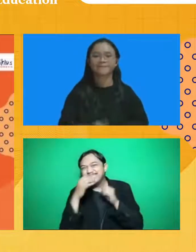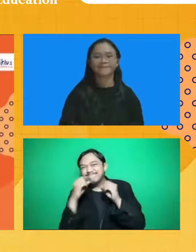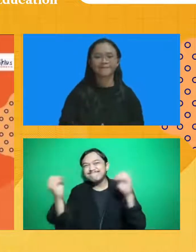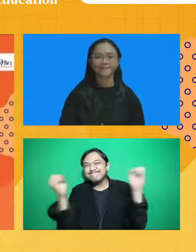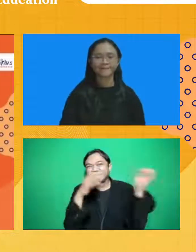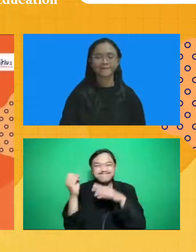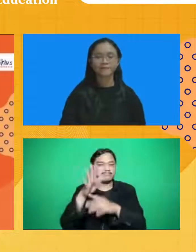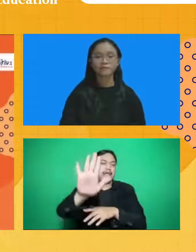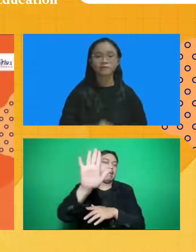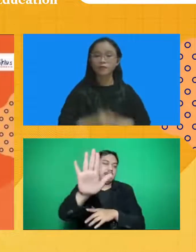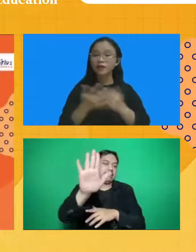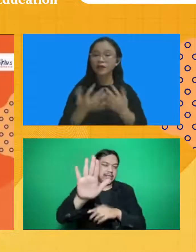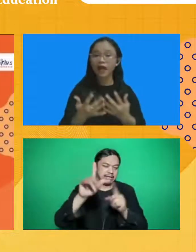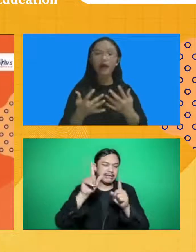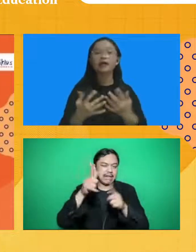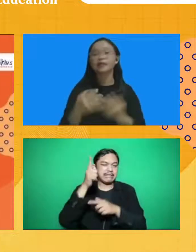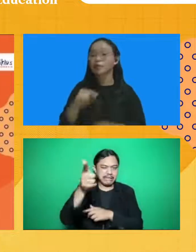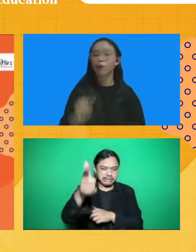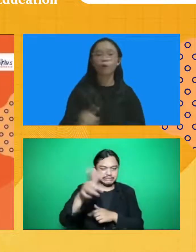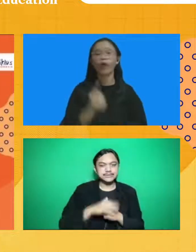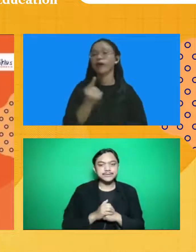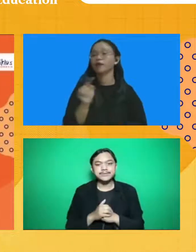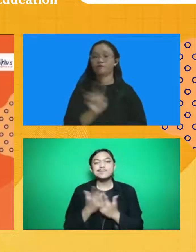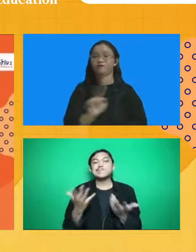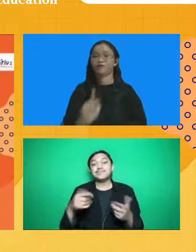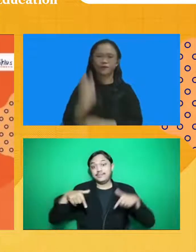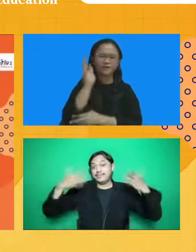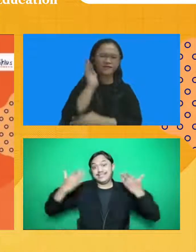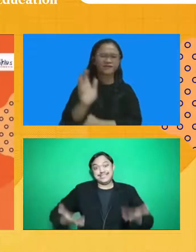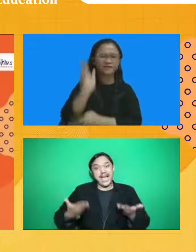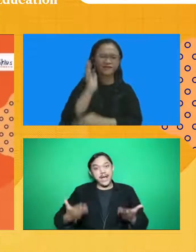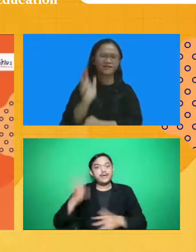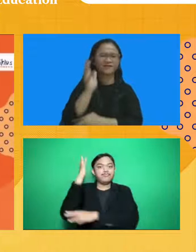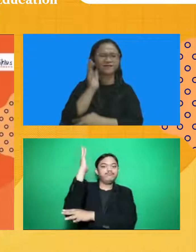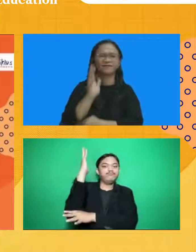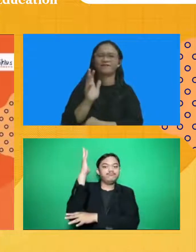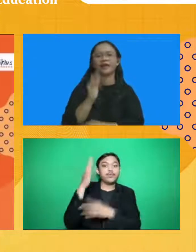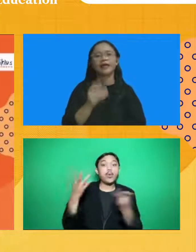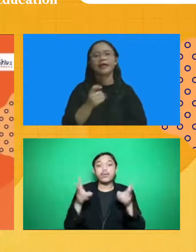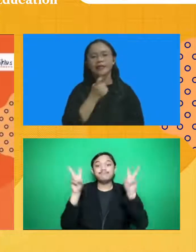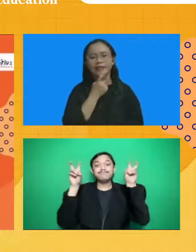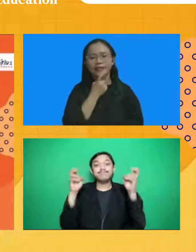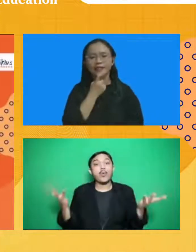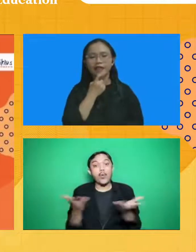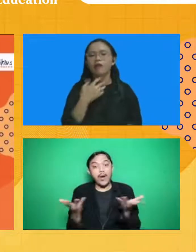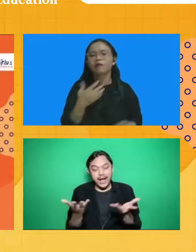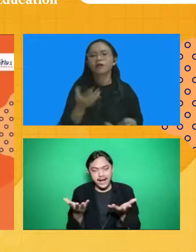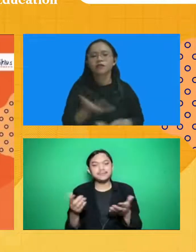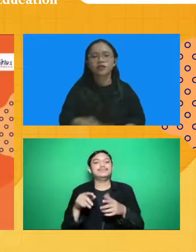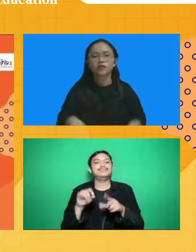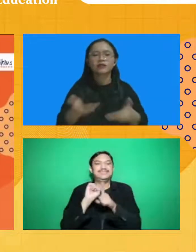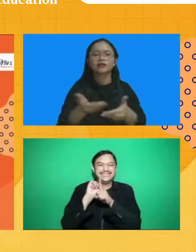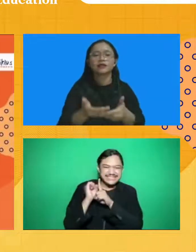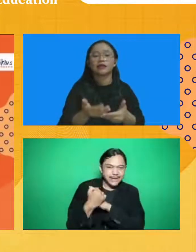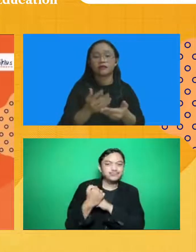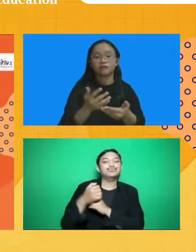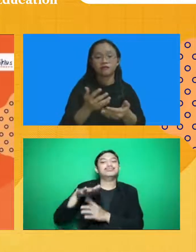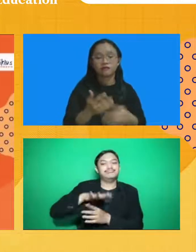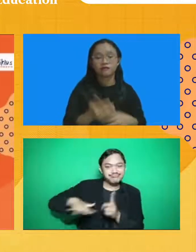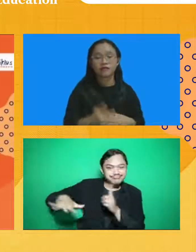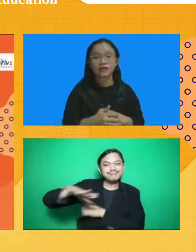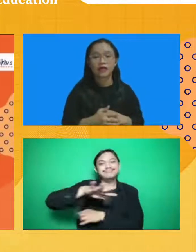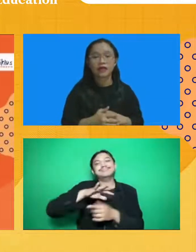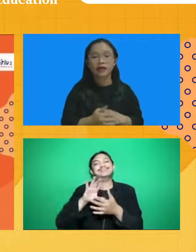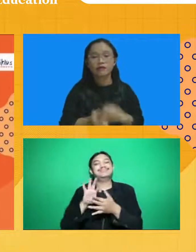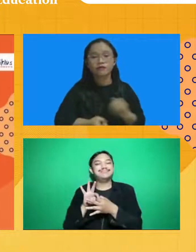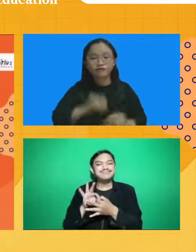We have main session, breakout room session, and plenary session. Main session will be delivered by our speakers. Then as a second part